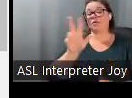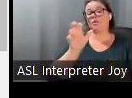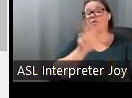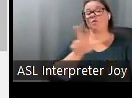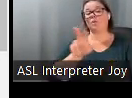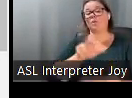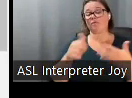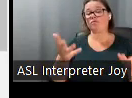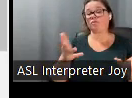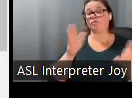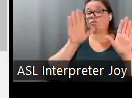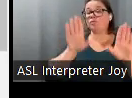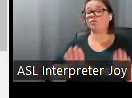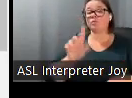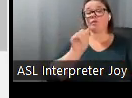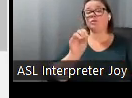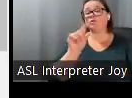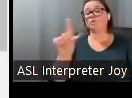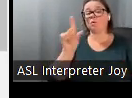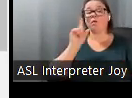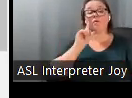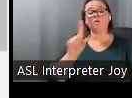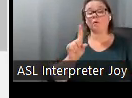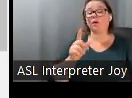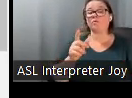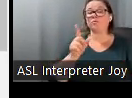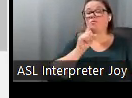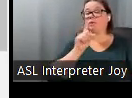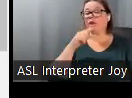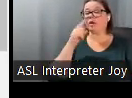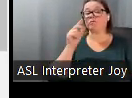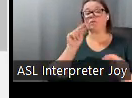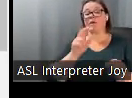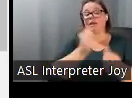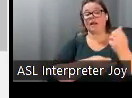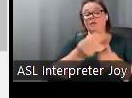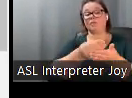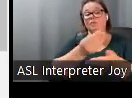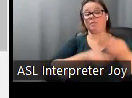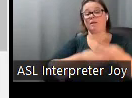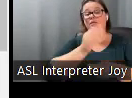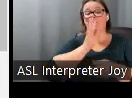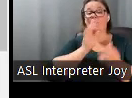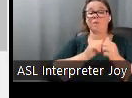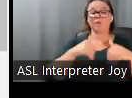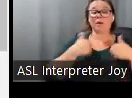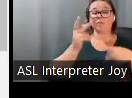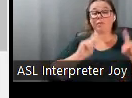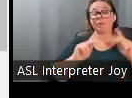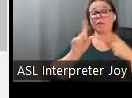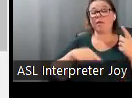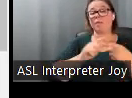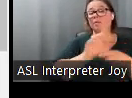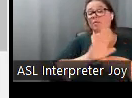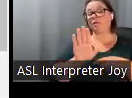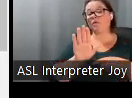A great tool to really look at anybody's budget, to talk with young people about their what